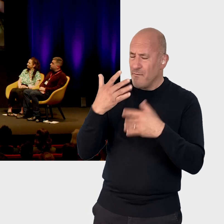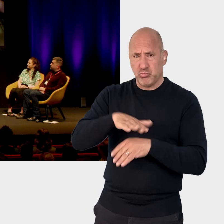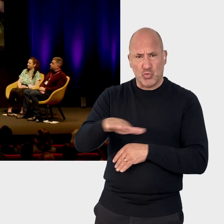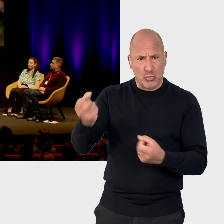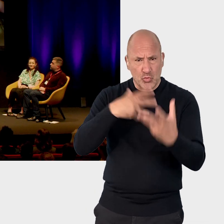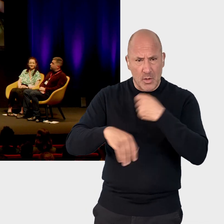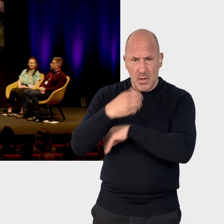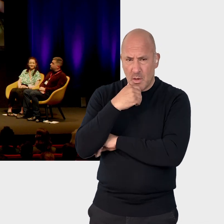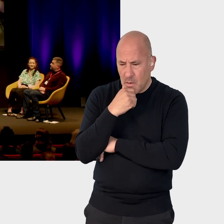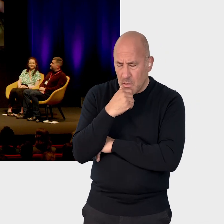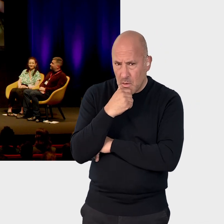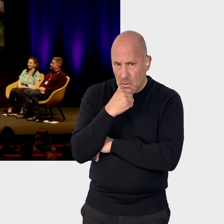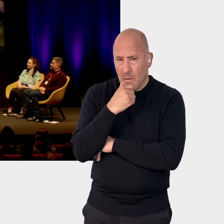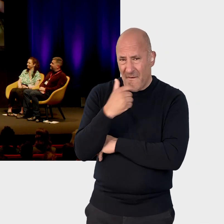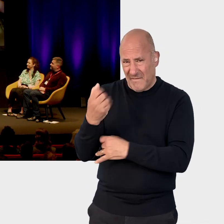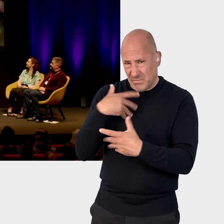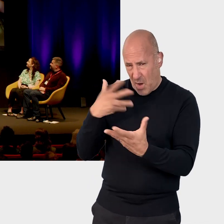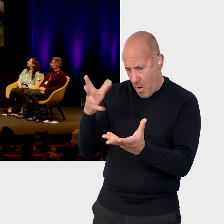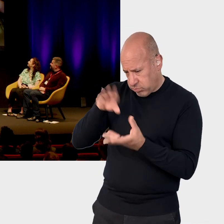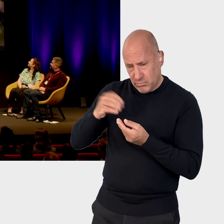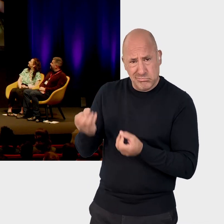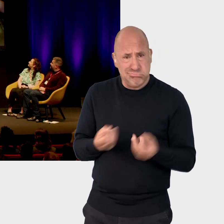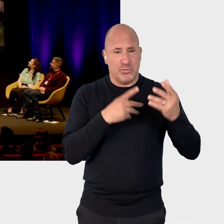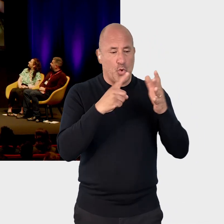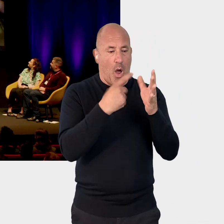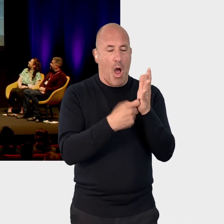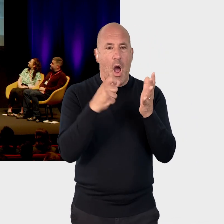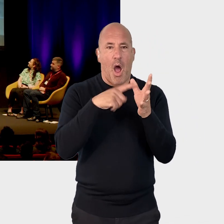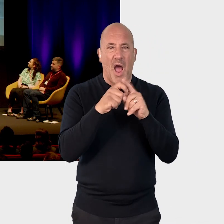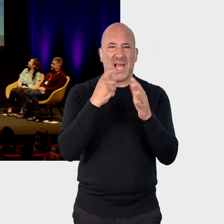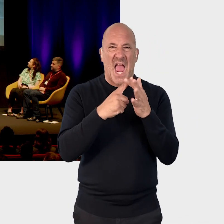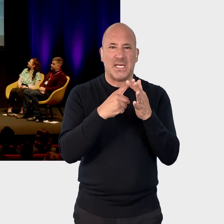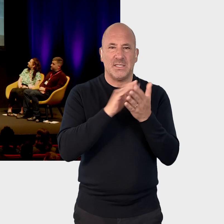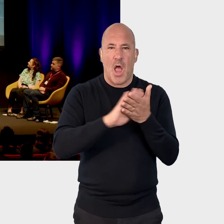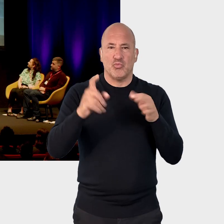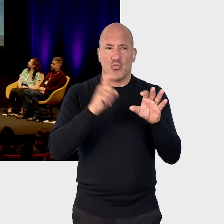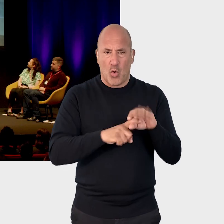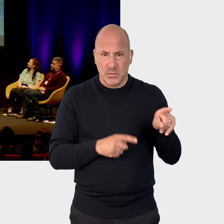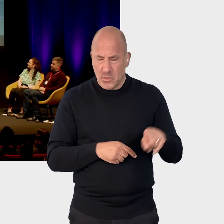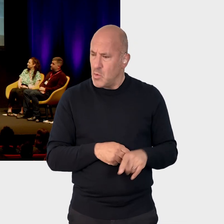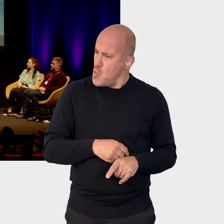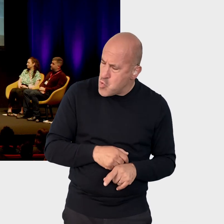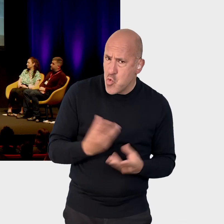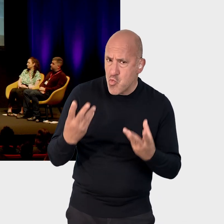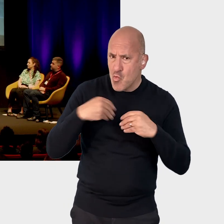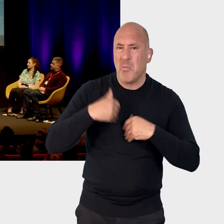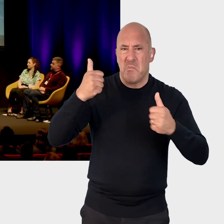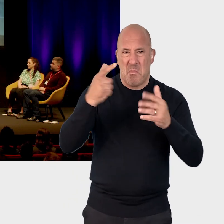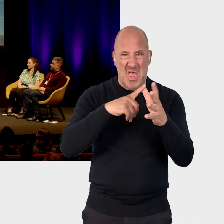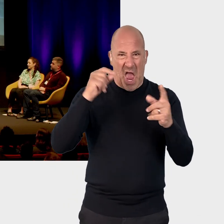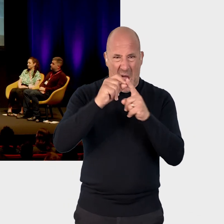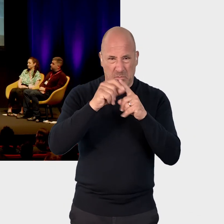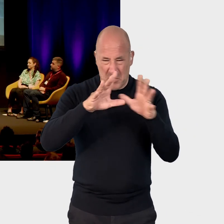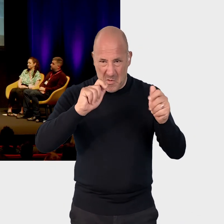findings, many suggestions, and they were all super interesting and super valid. This feedback was